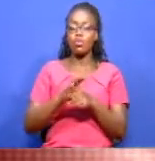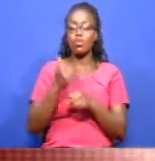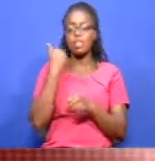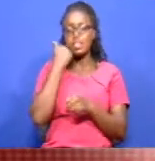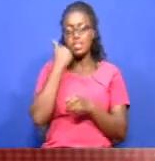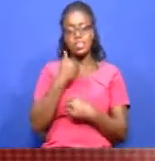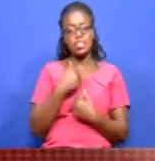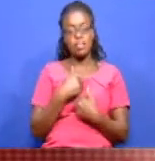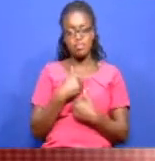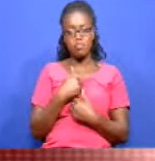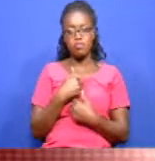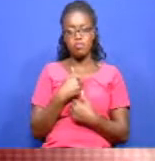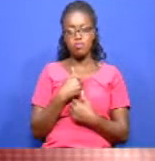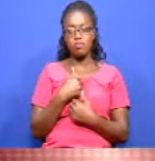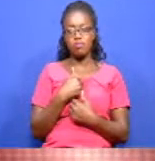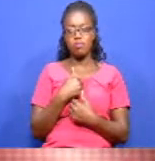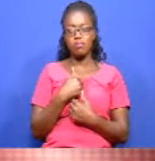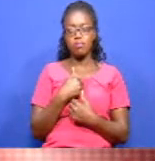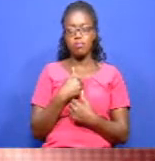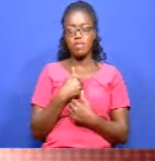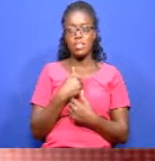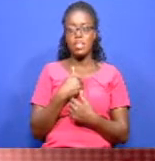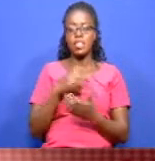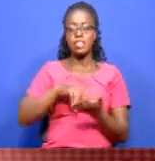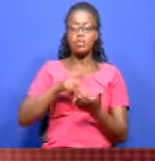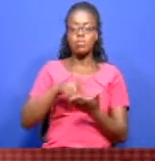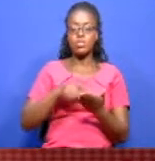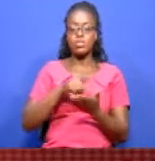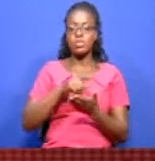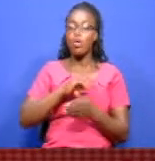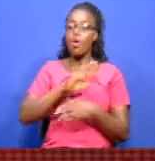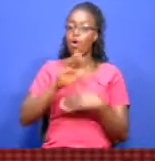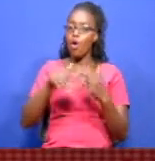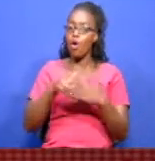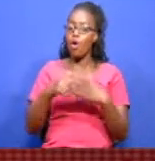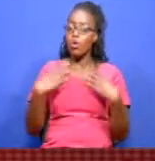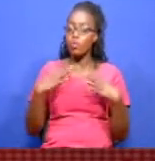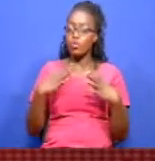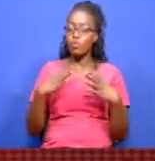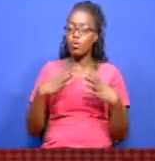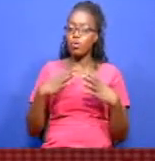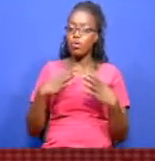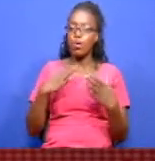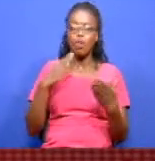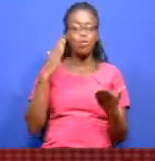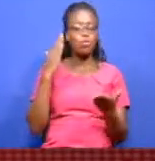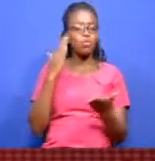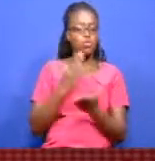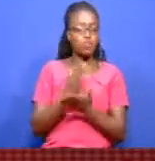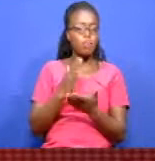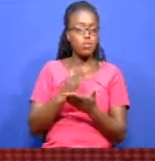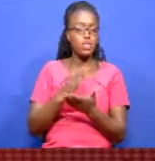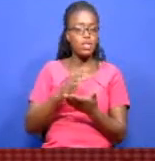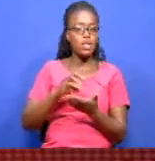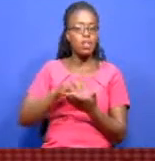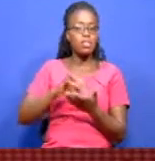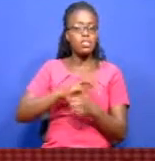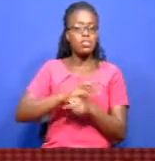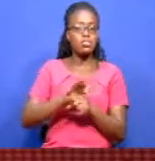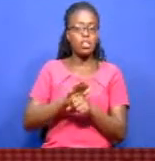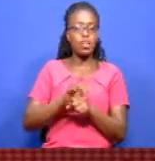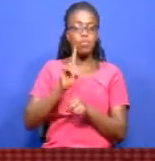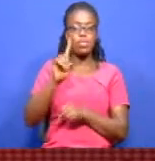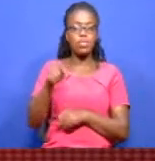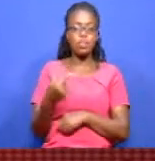COVID-19, which brings the total number of confirmed cases in the country to